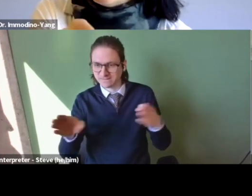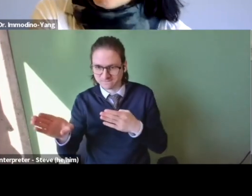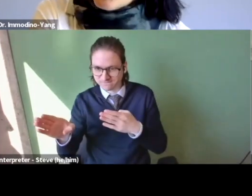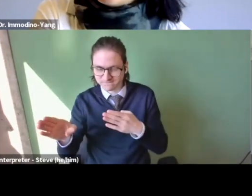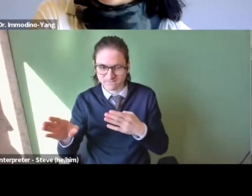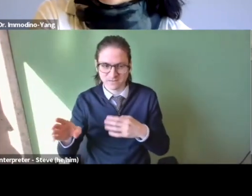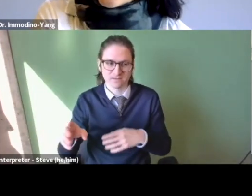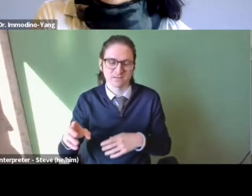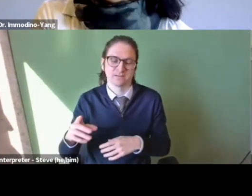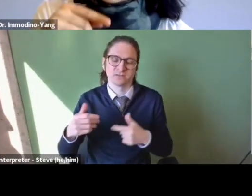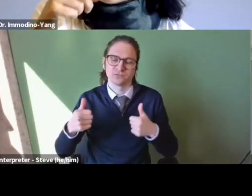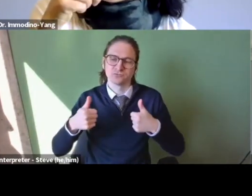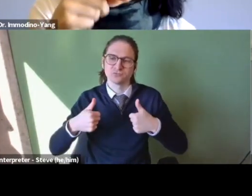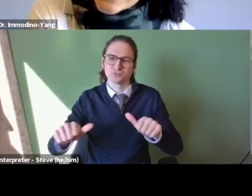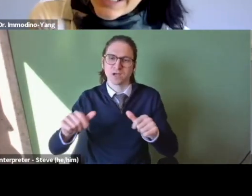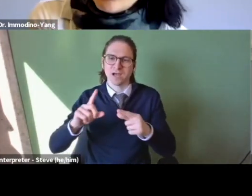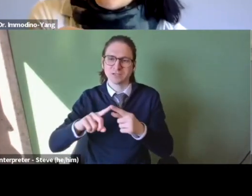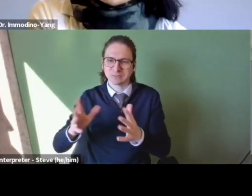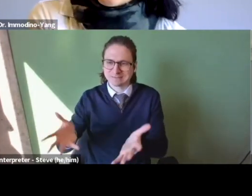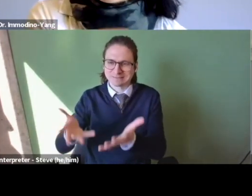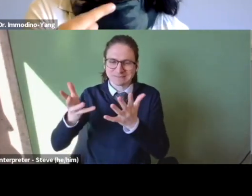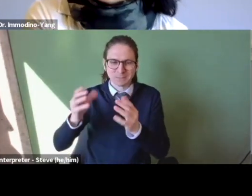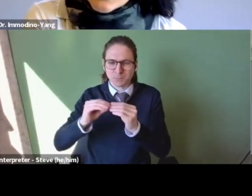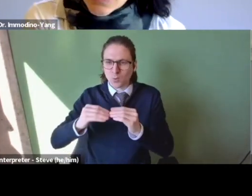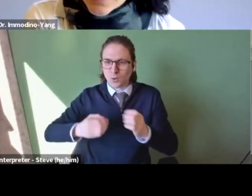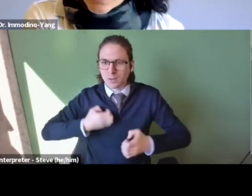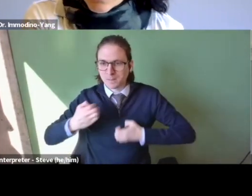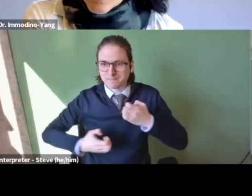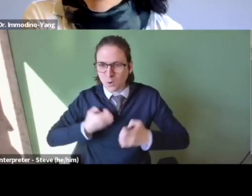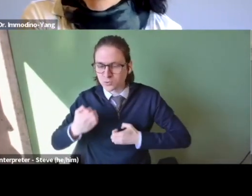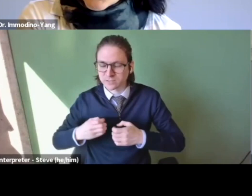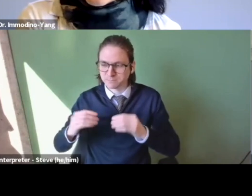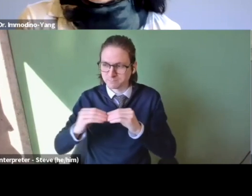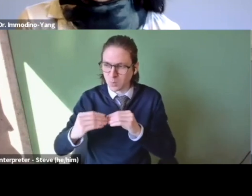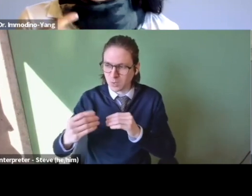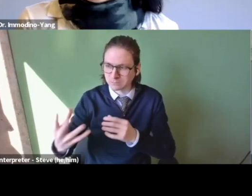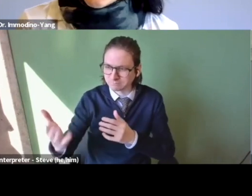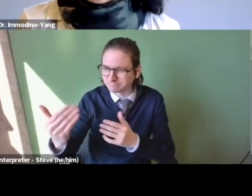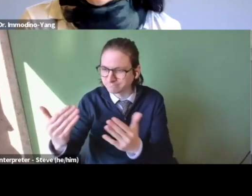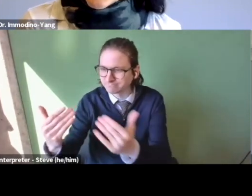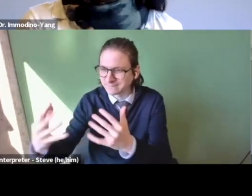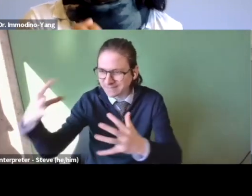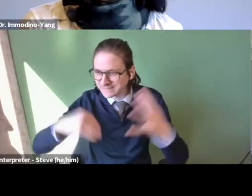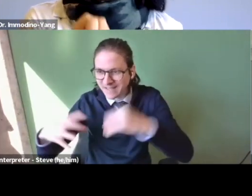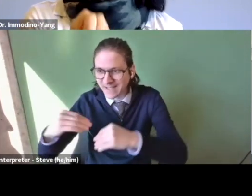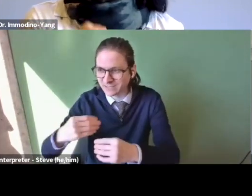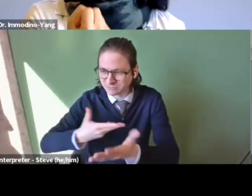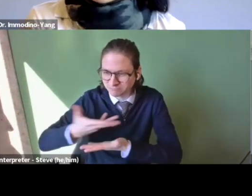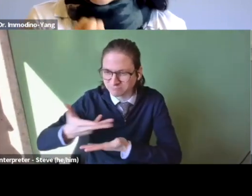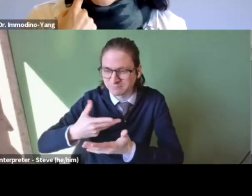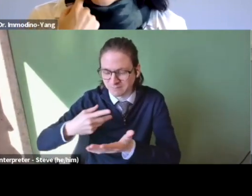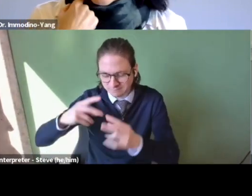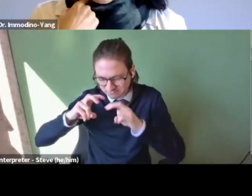of building emotion around engagement with ideas is actually